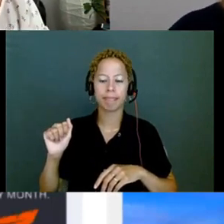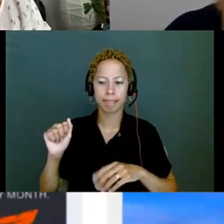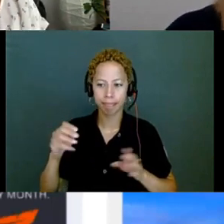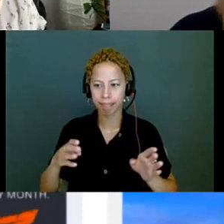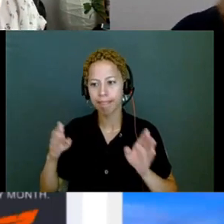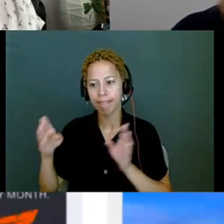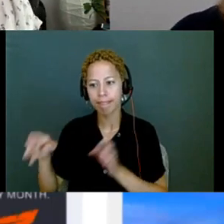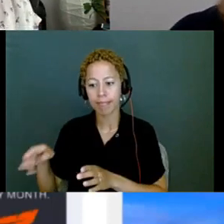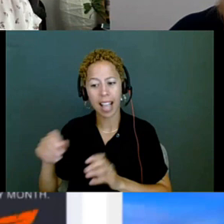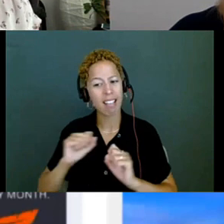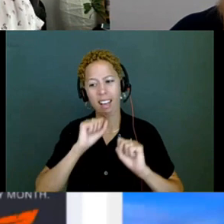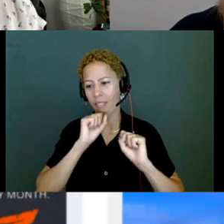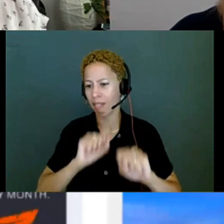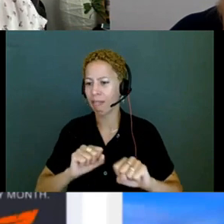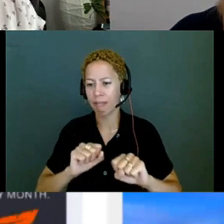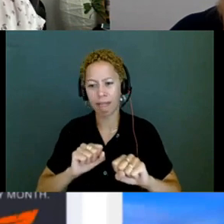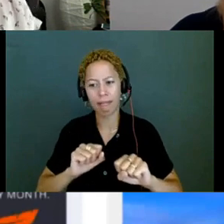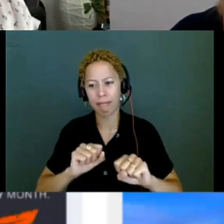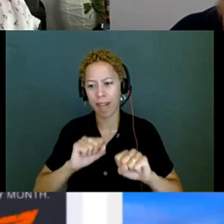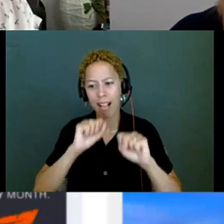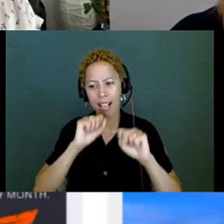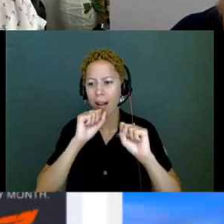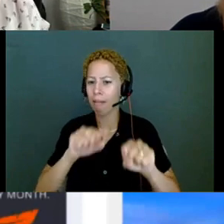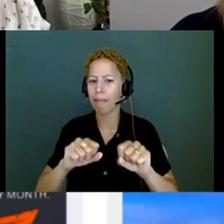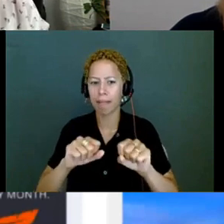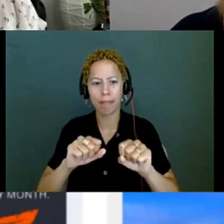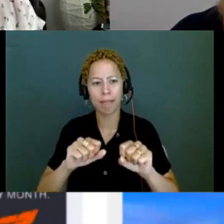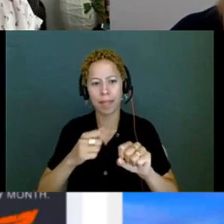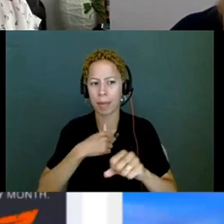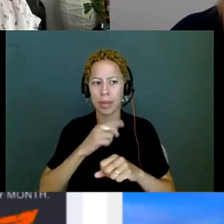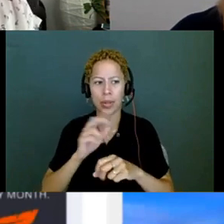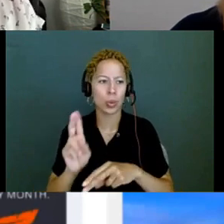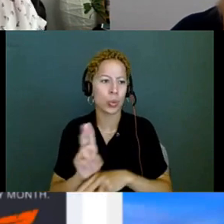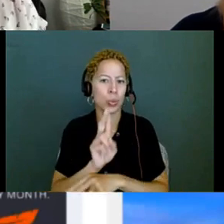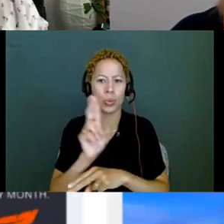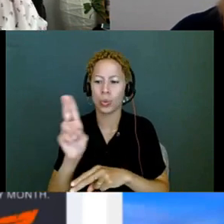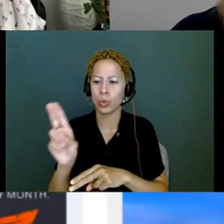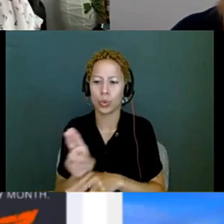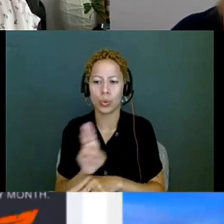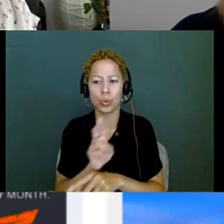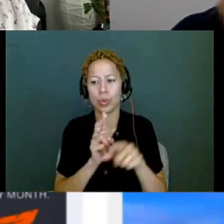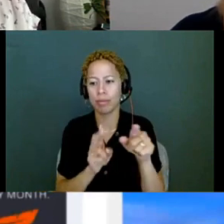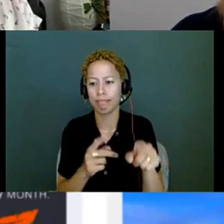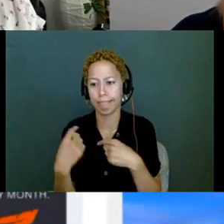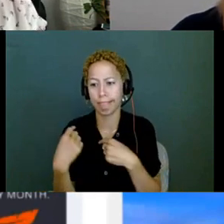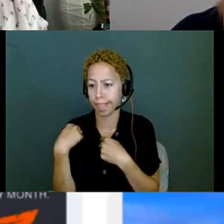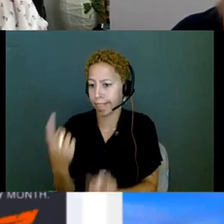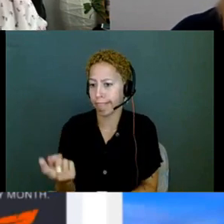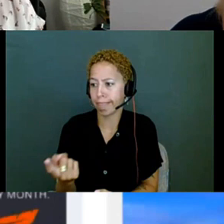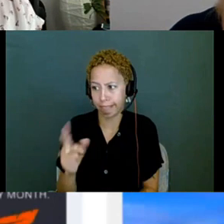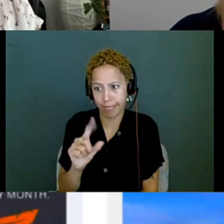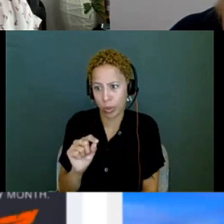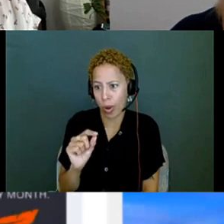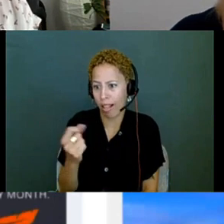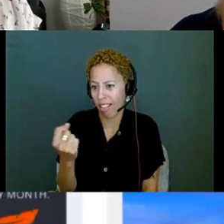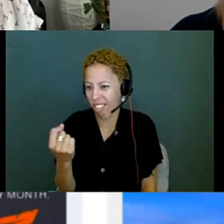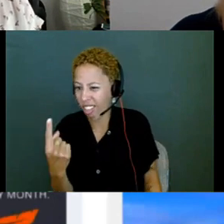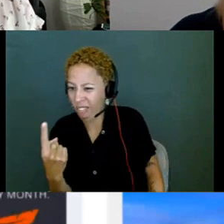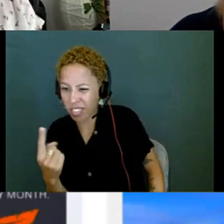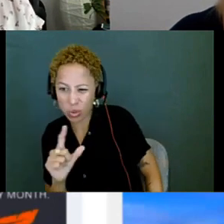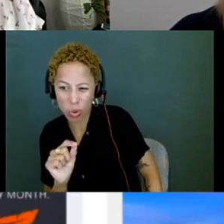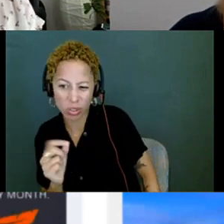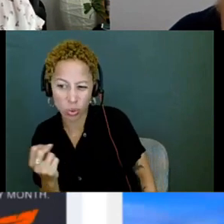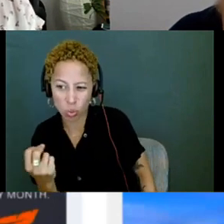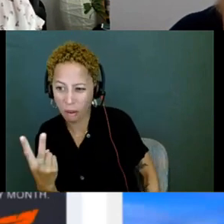I love this. My gosh, I've been using Canva since like 2011,